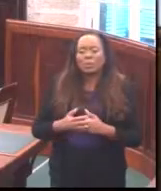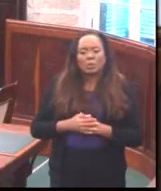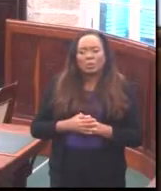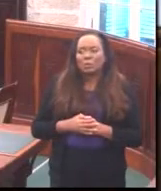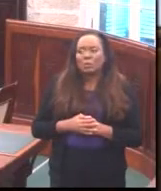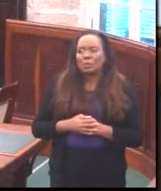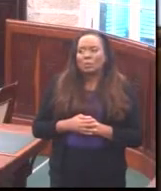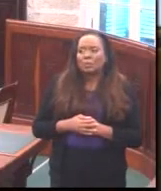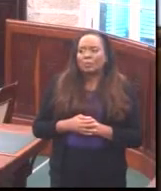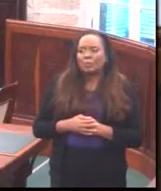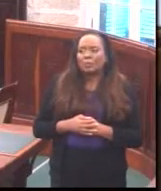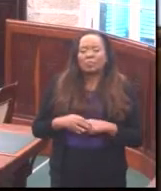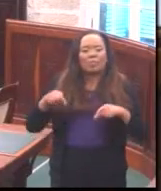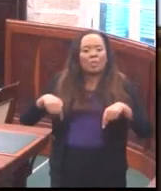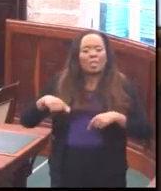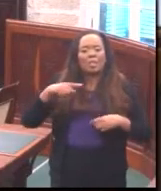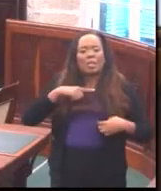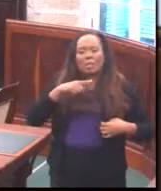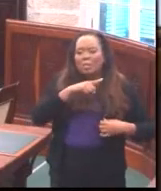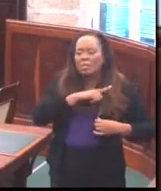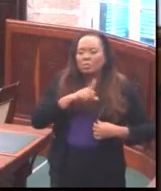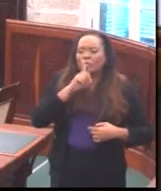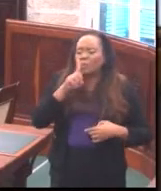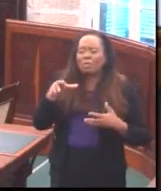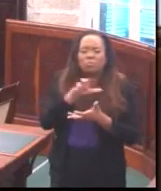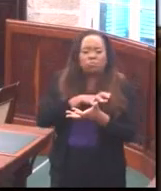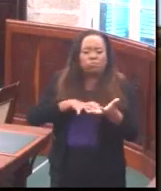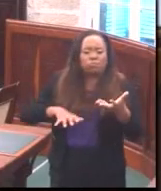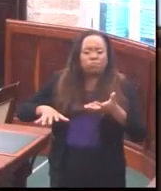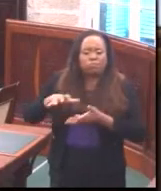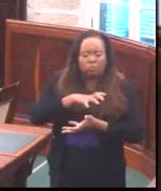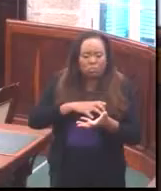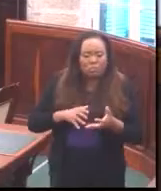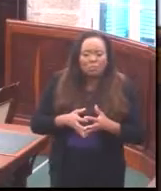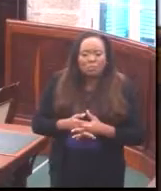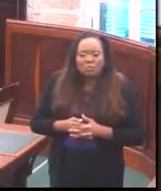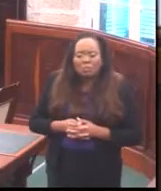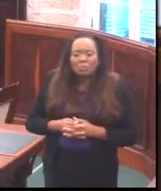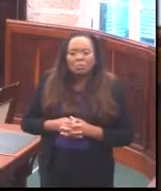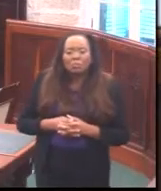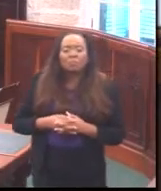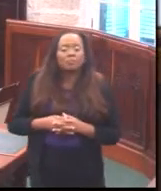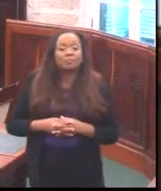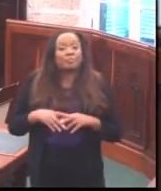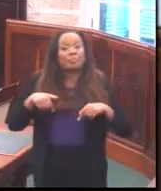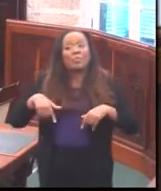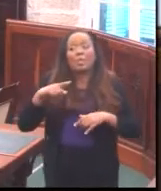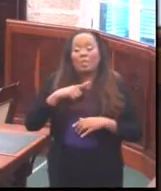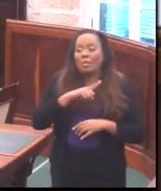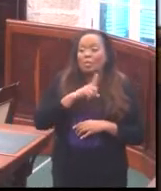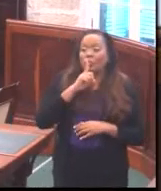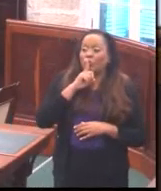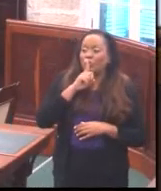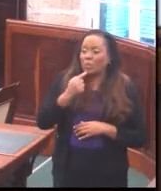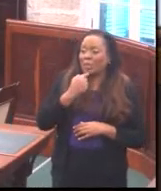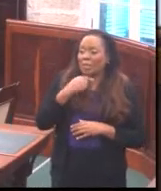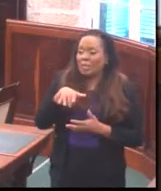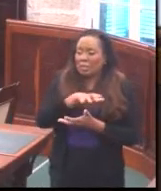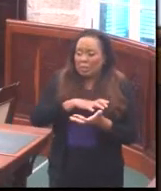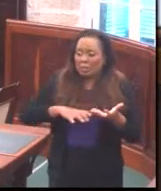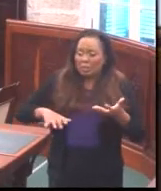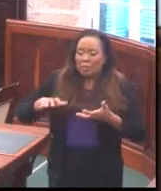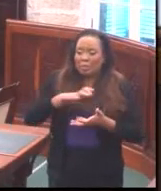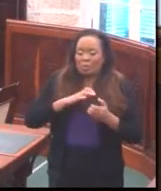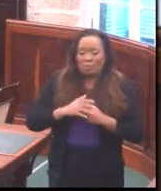is in a state of confusion, a woeful state of confusion.